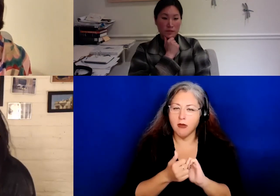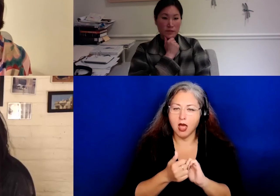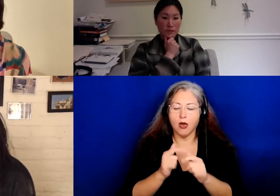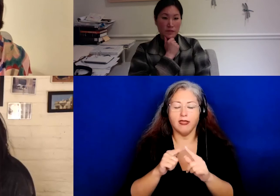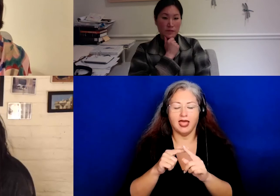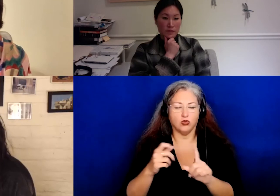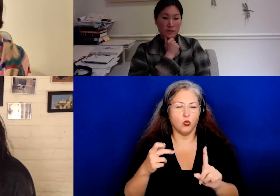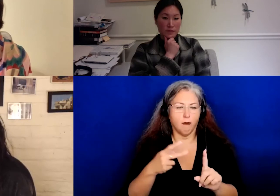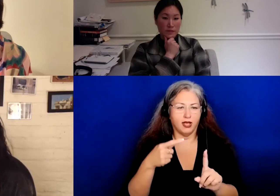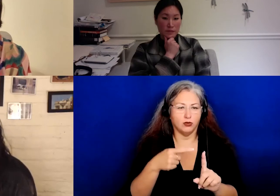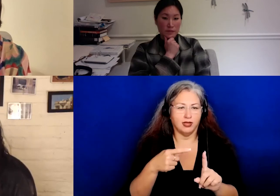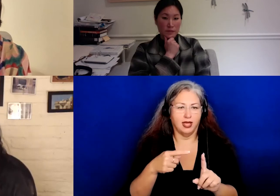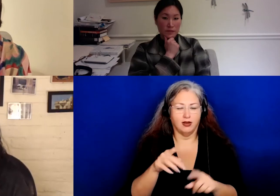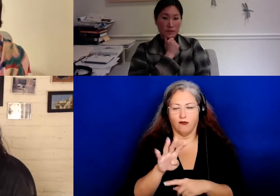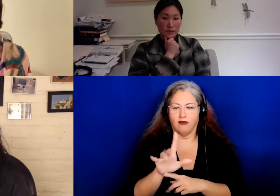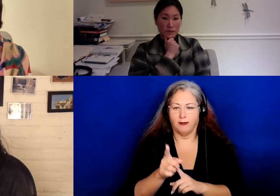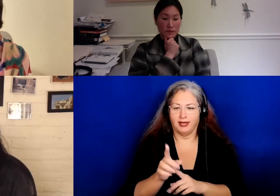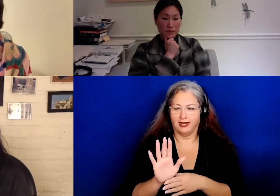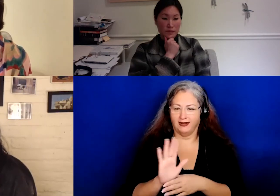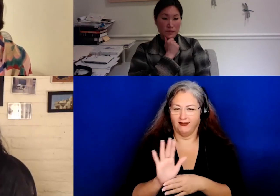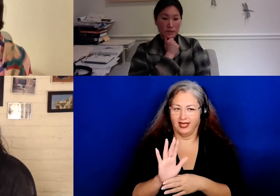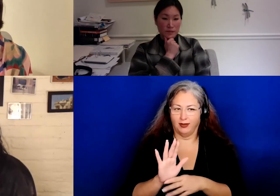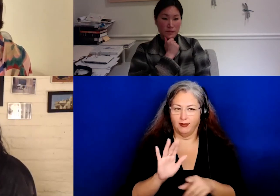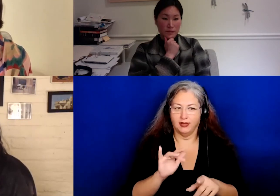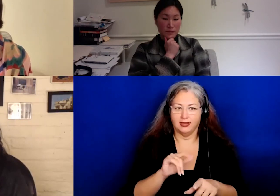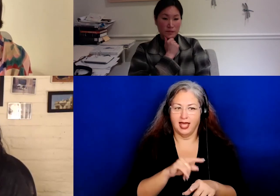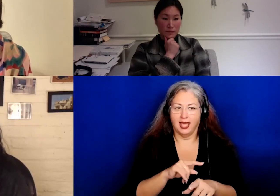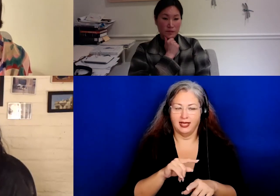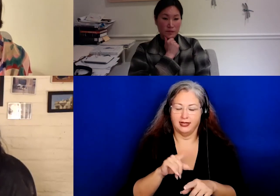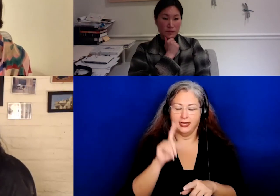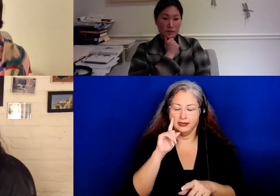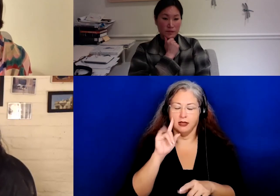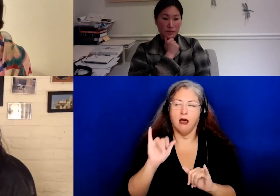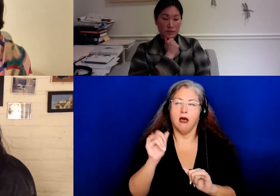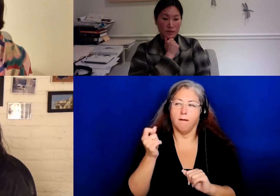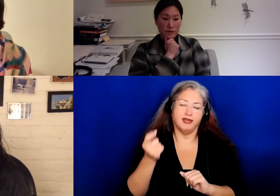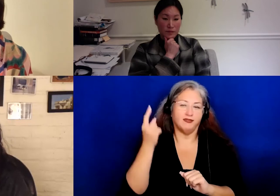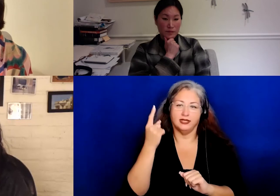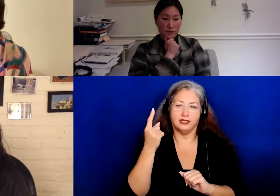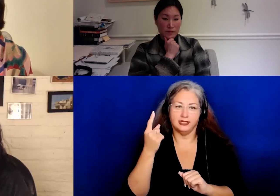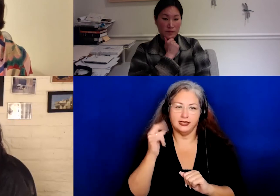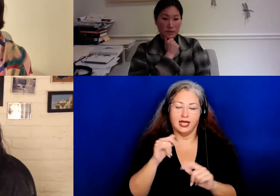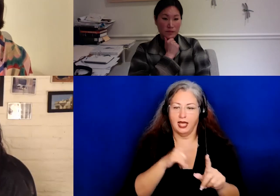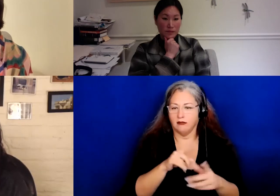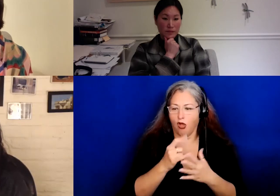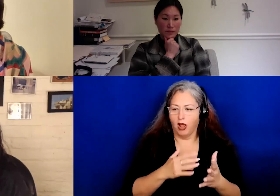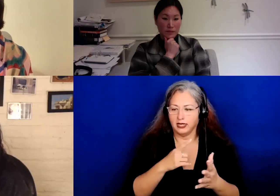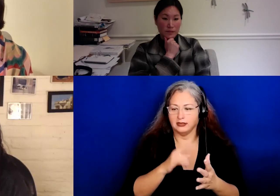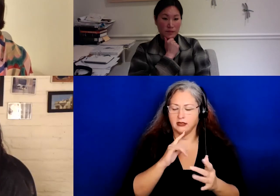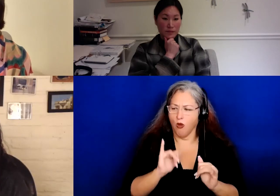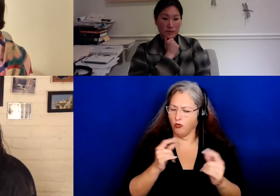that 45-minute film, the real, the epiphany, I guess, that Touching Shay has is like